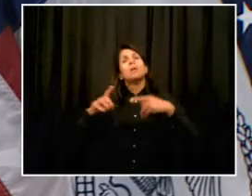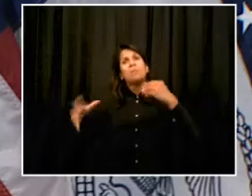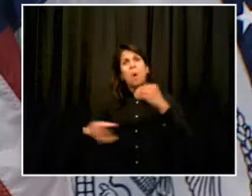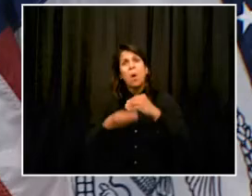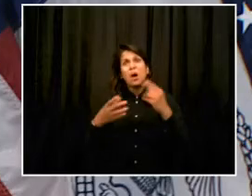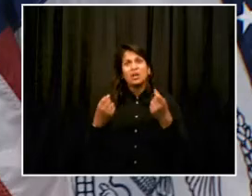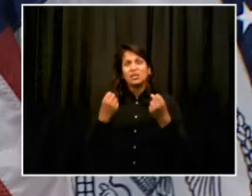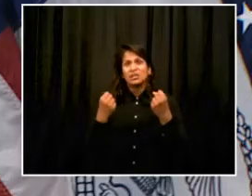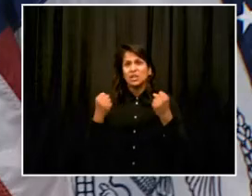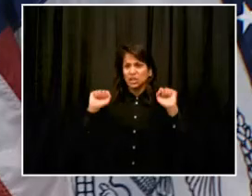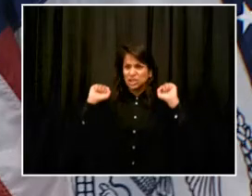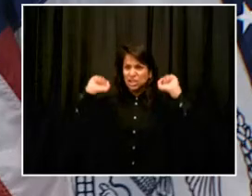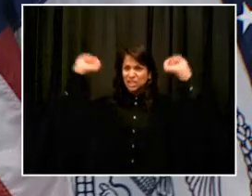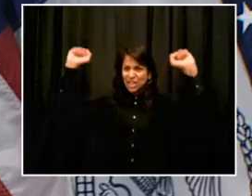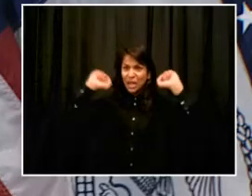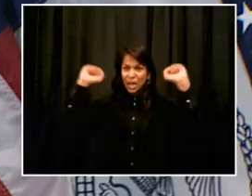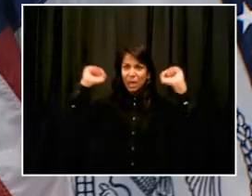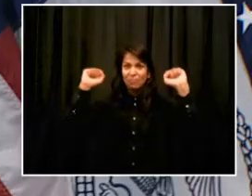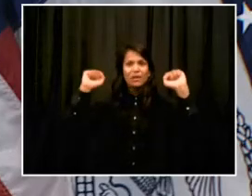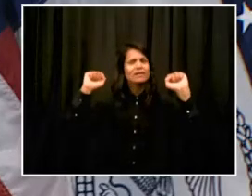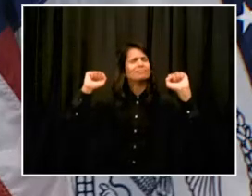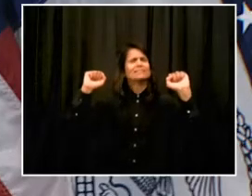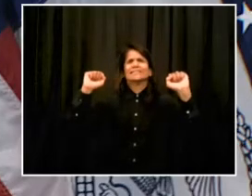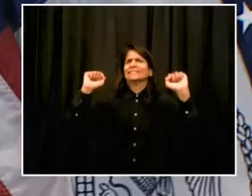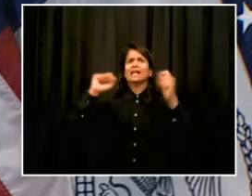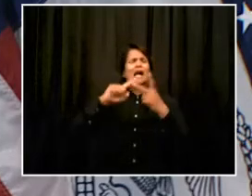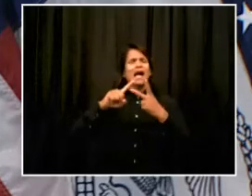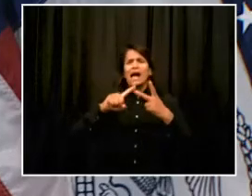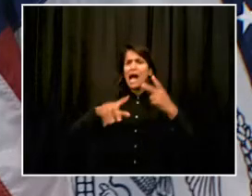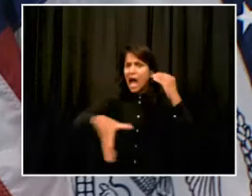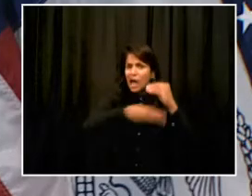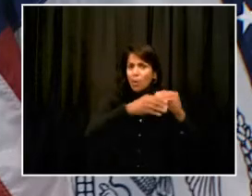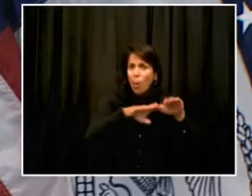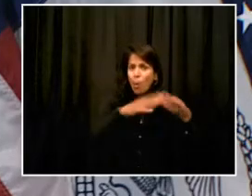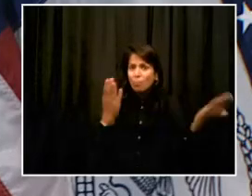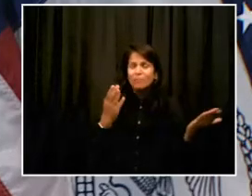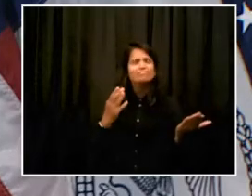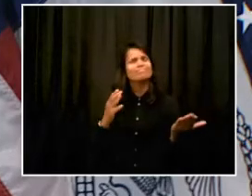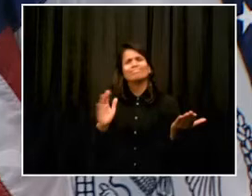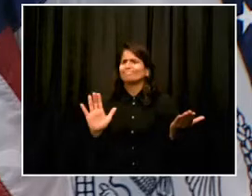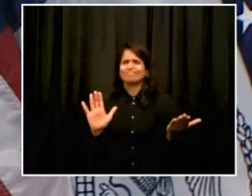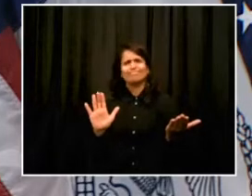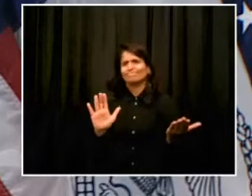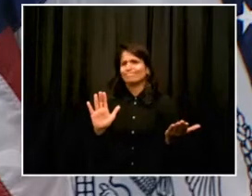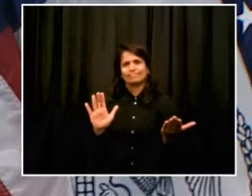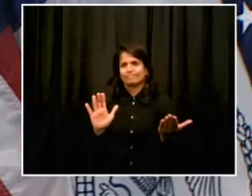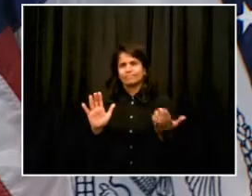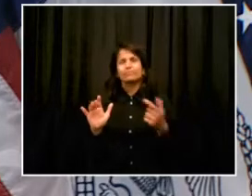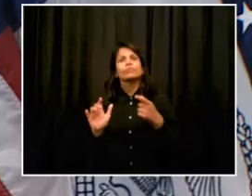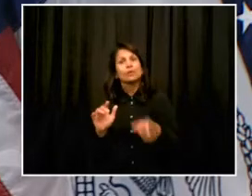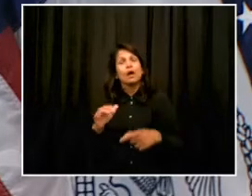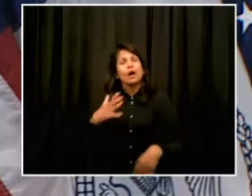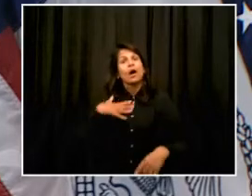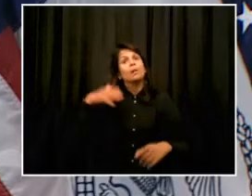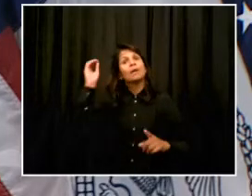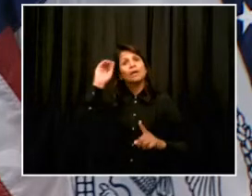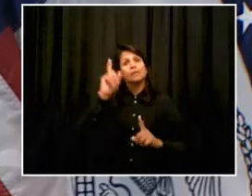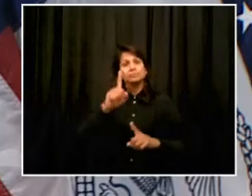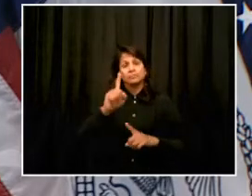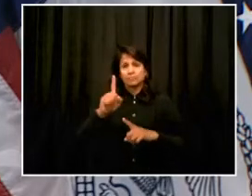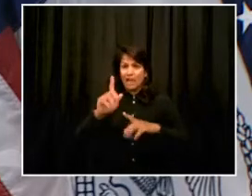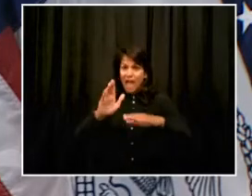my point of view to assess it after we've seen what happens after Labor Day. And I think the specific point, though,